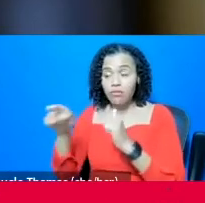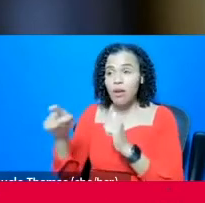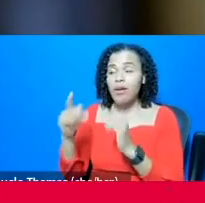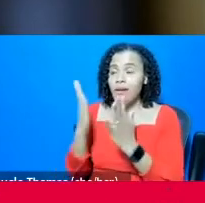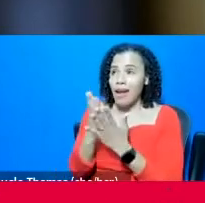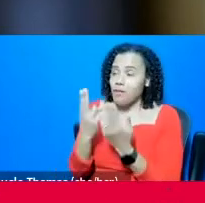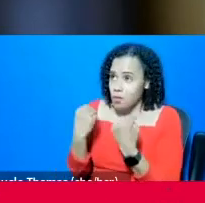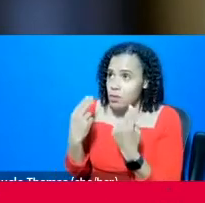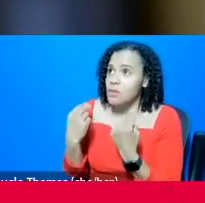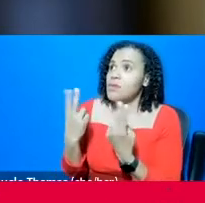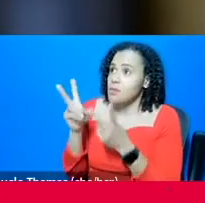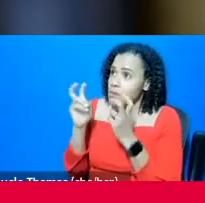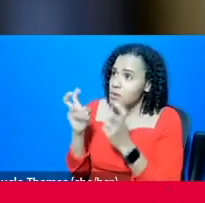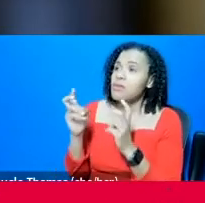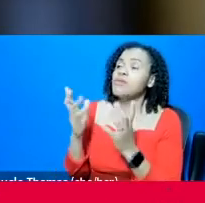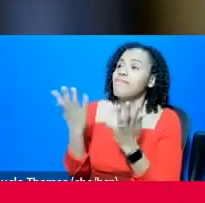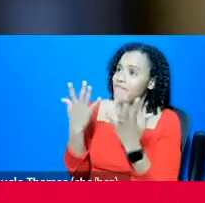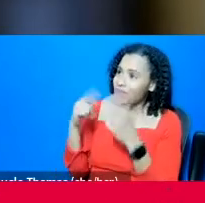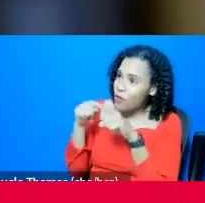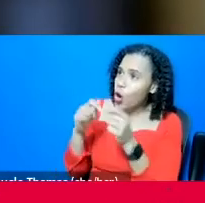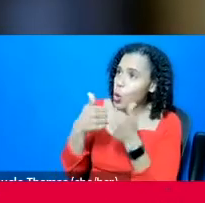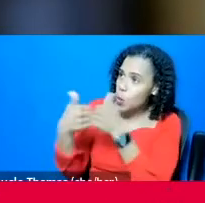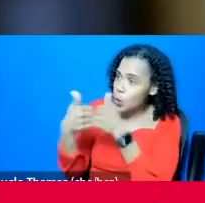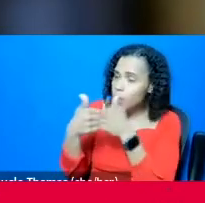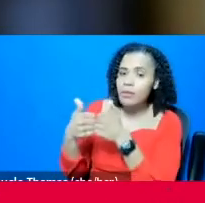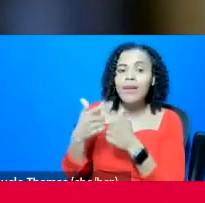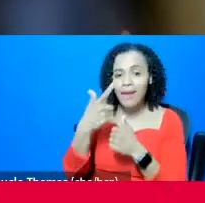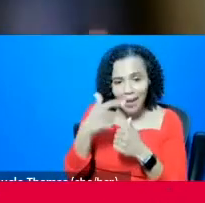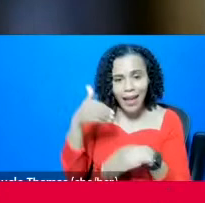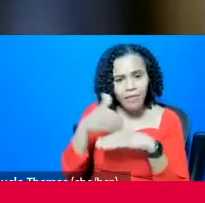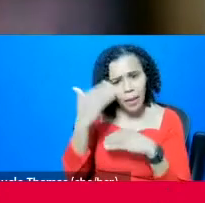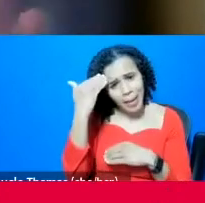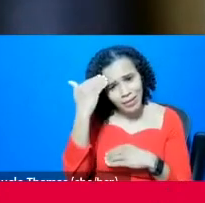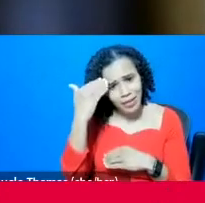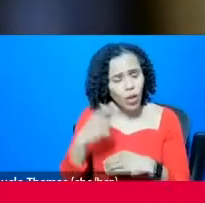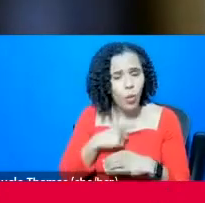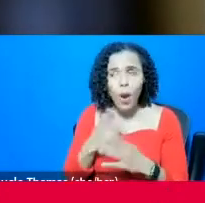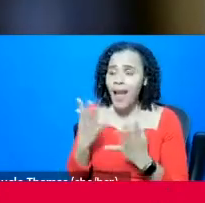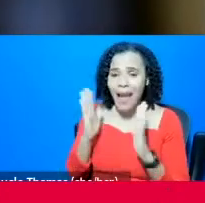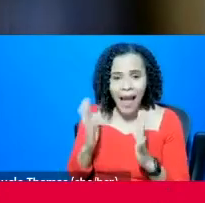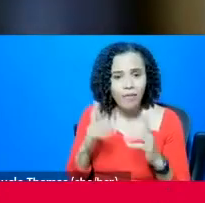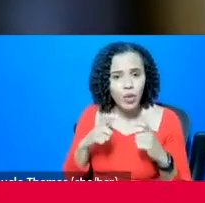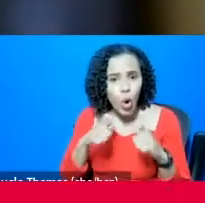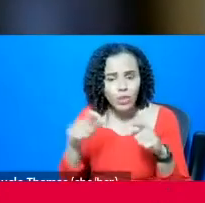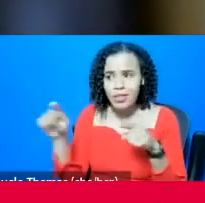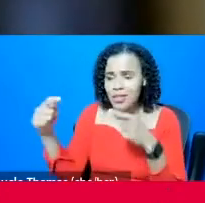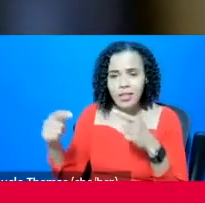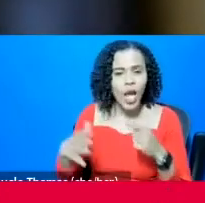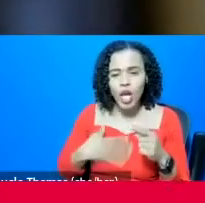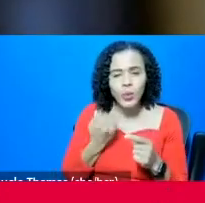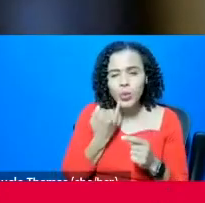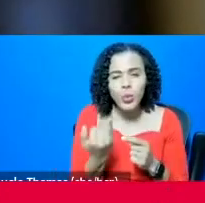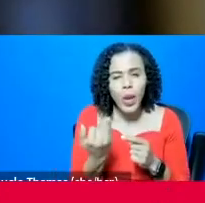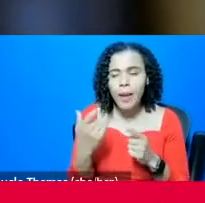trauma within, because of the just constant I'm not going to swear, but there's a word there